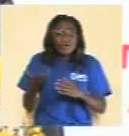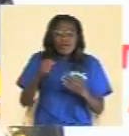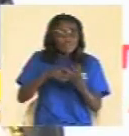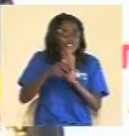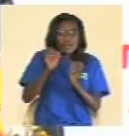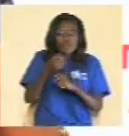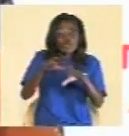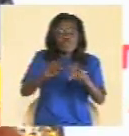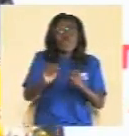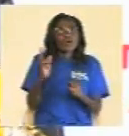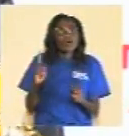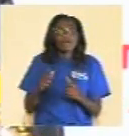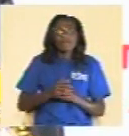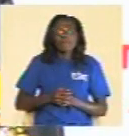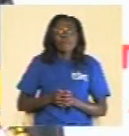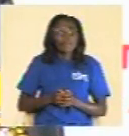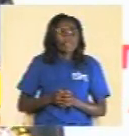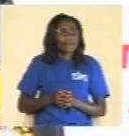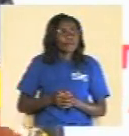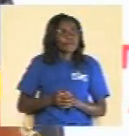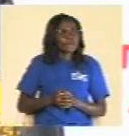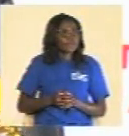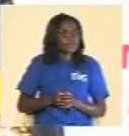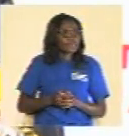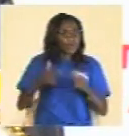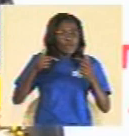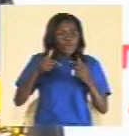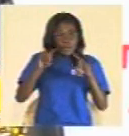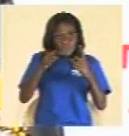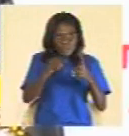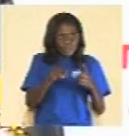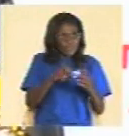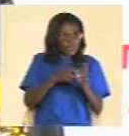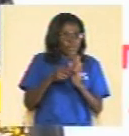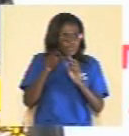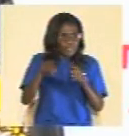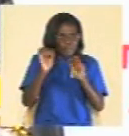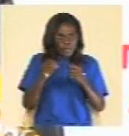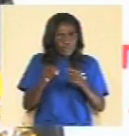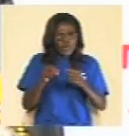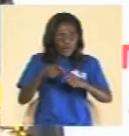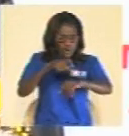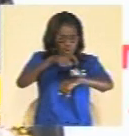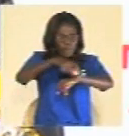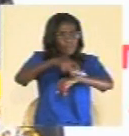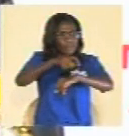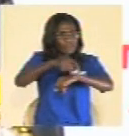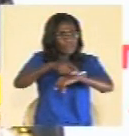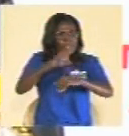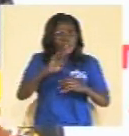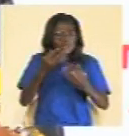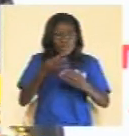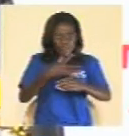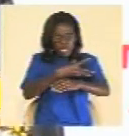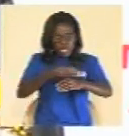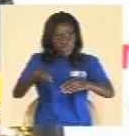then what happens is recurrent infection can result in absorption of the bones. And then once the bones are absorbed,